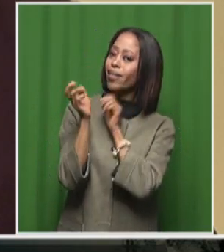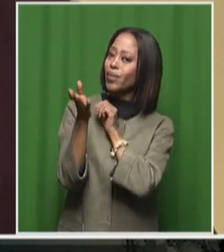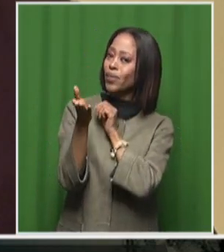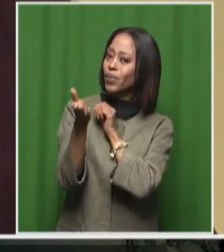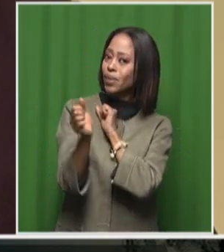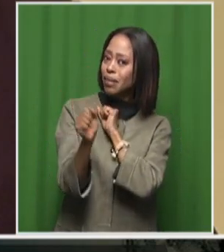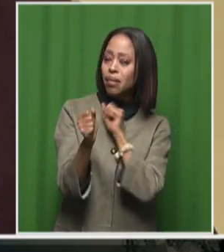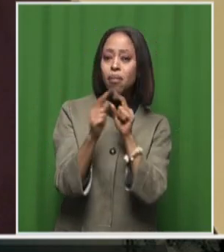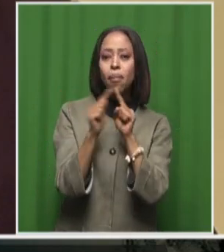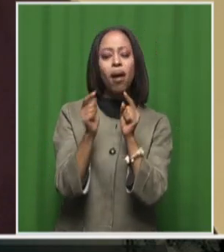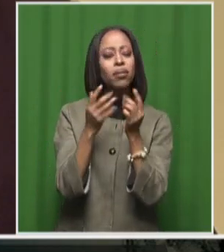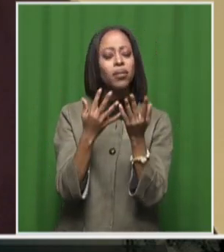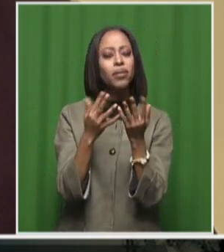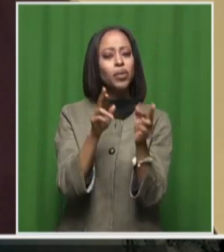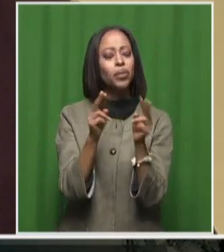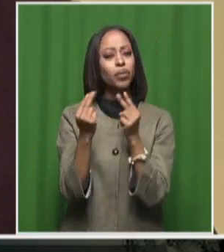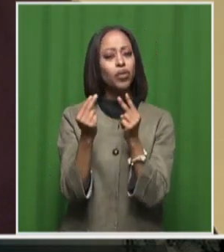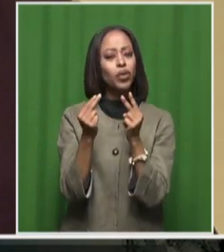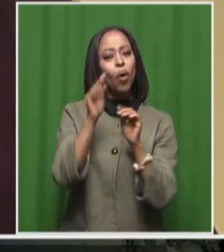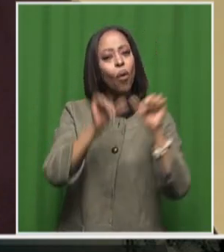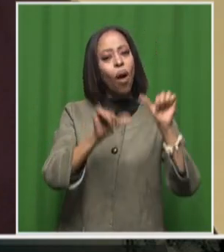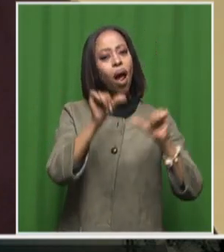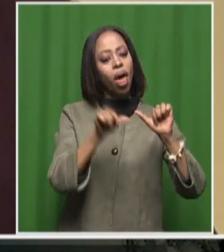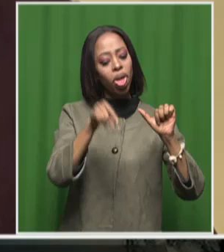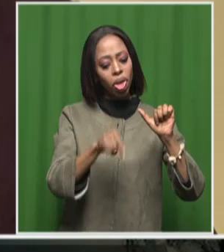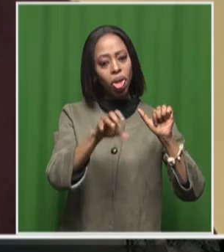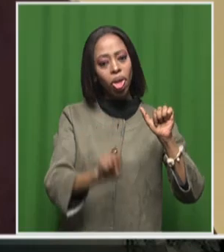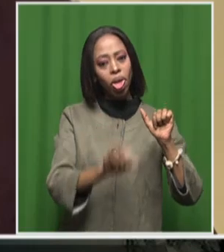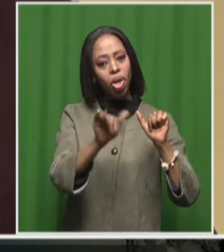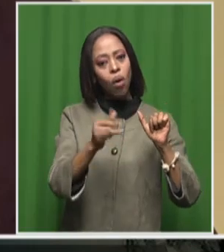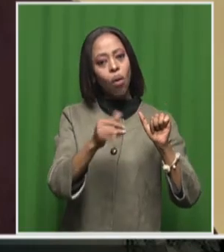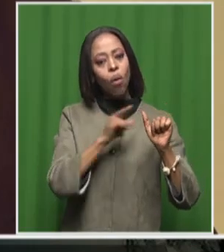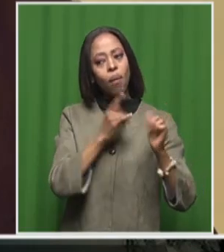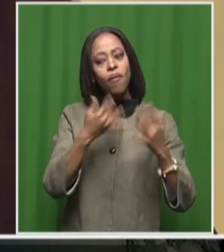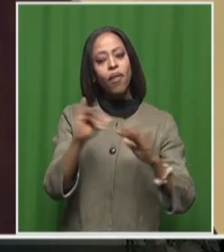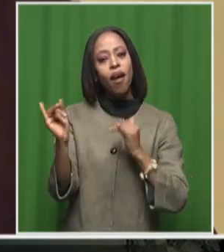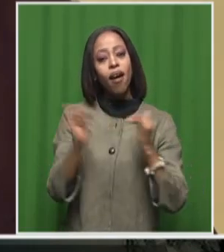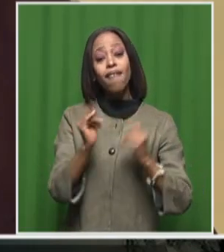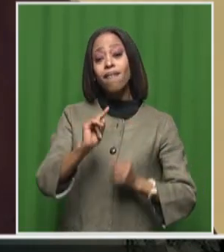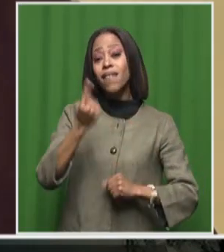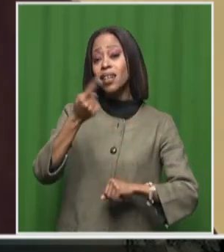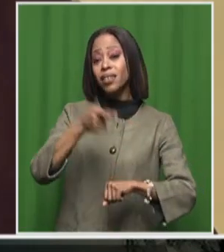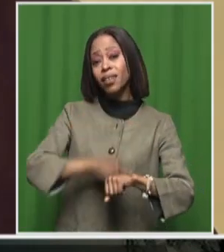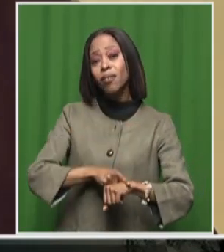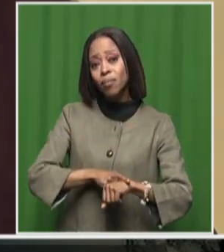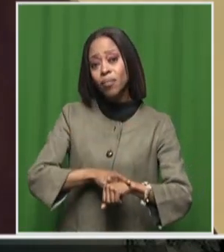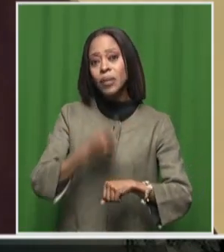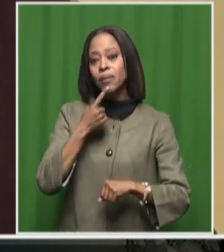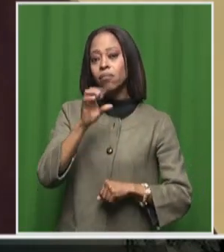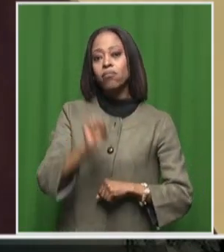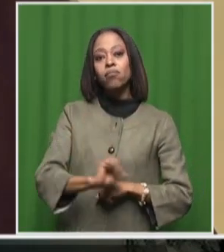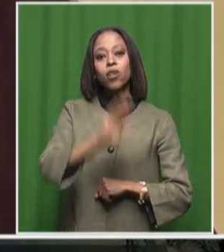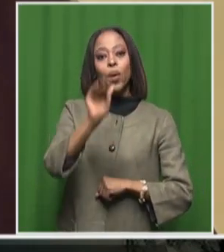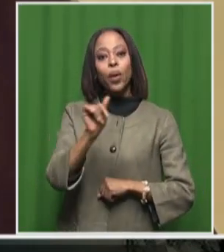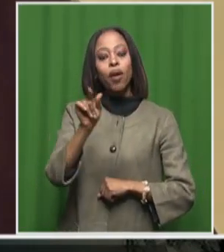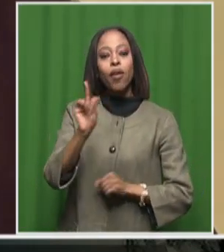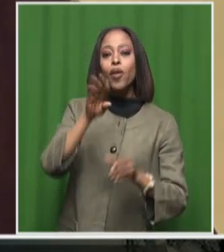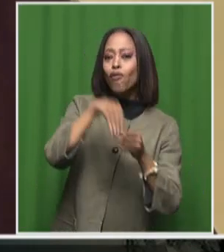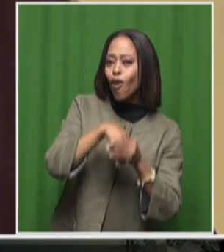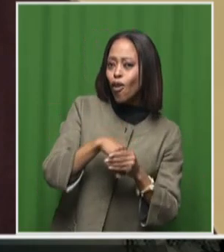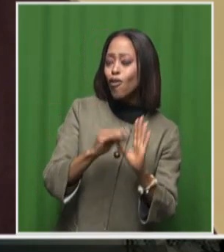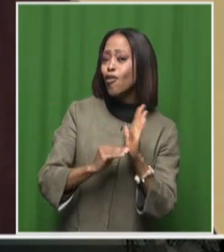know, when we look here in South Africa, because as I mentioned in the introduction, it's the first time, in fact, that South Africa is included